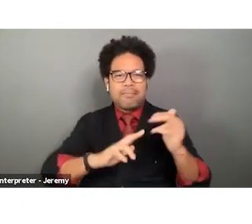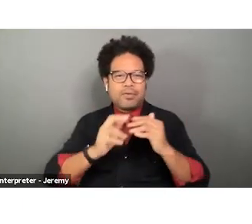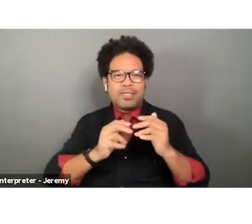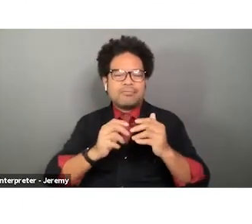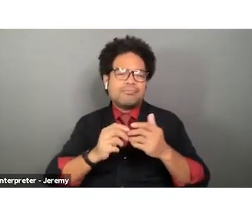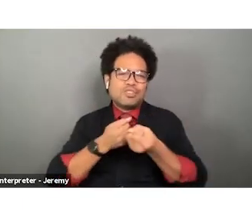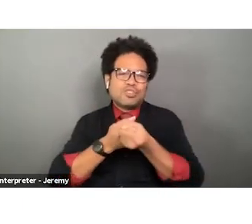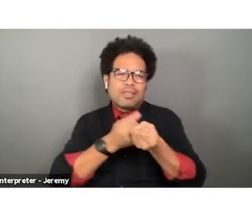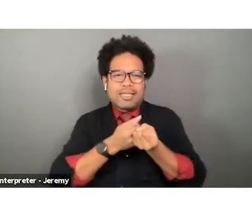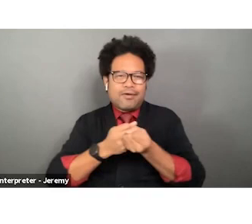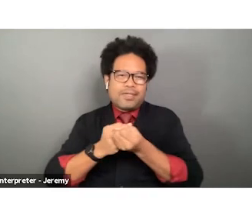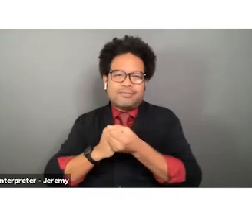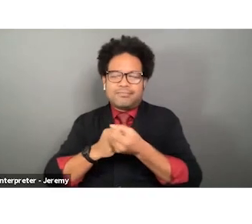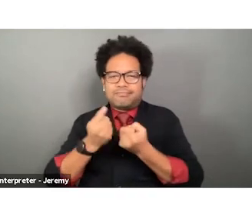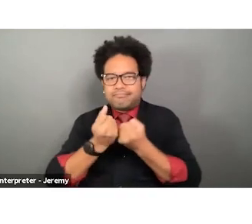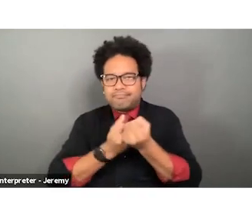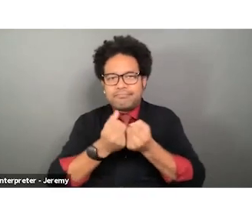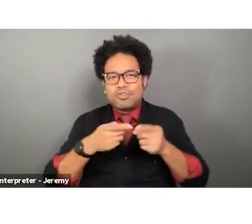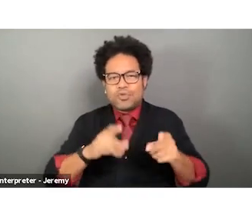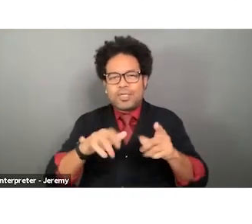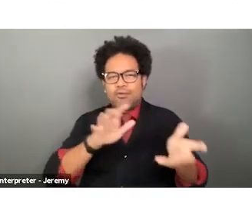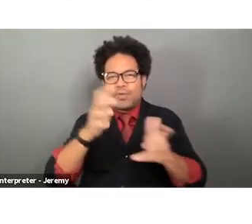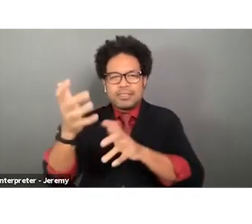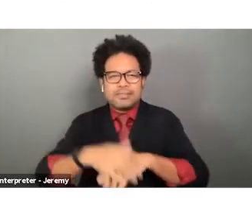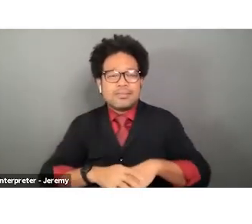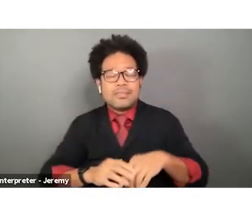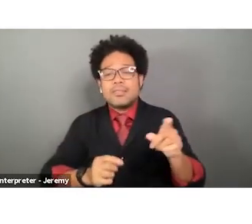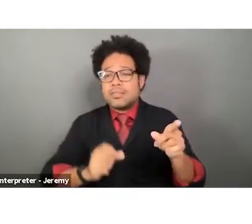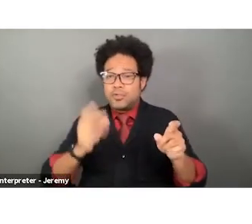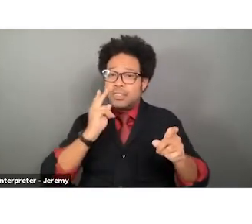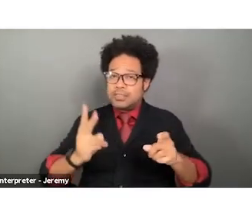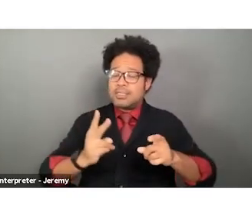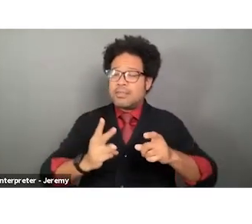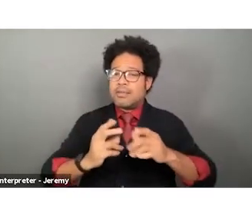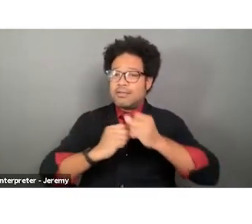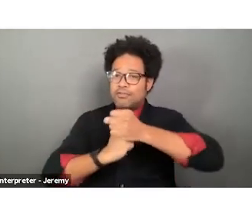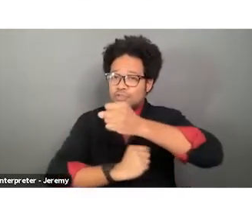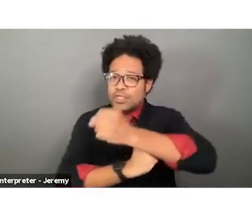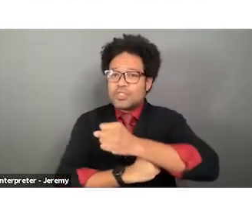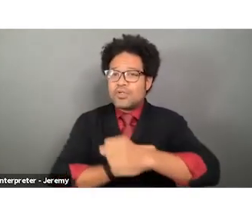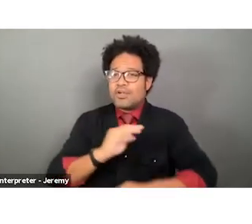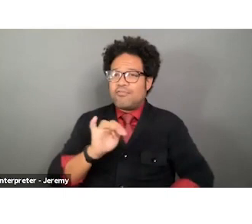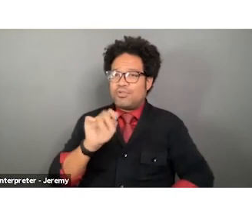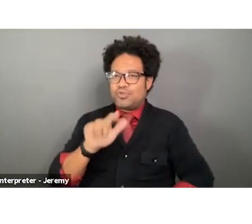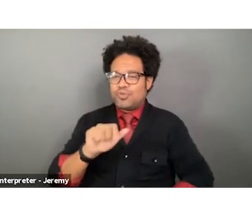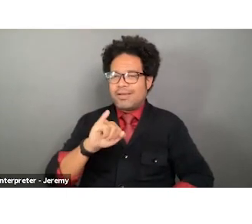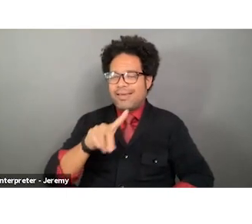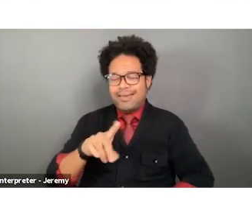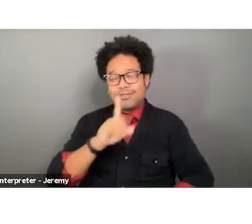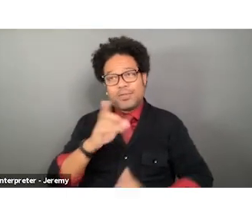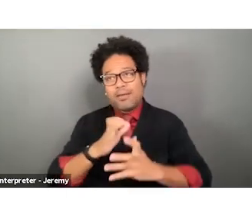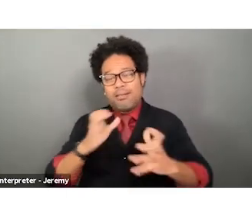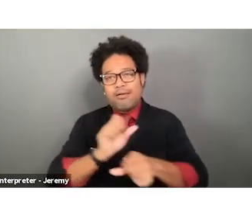It's a really great way to see the architecture of mutual aid, what that looks like. It is a lot of work. But yeah, again,